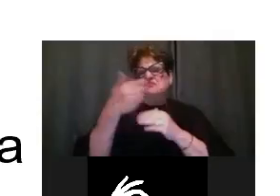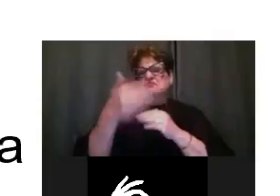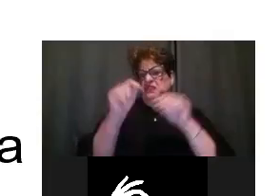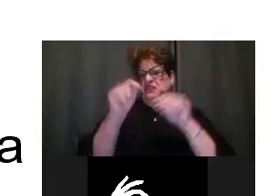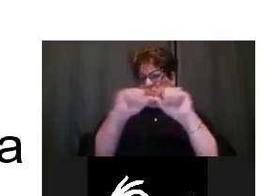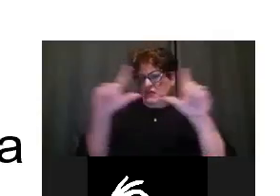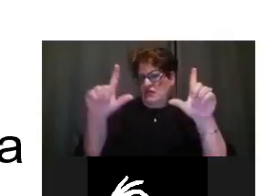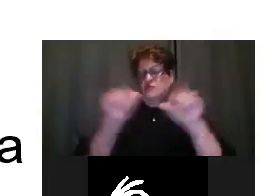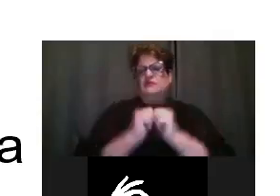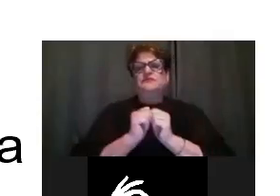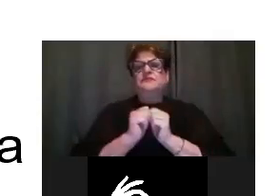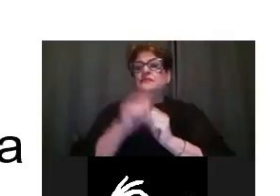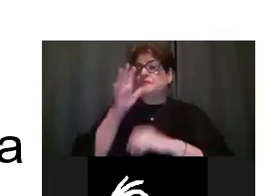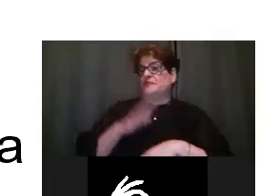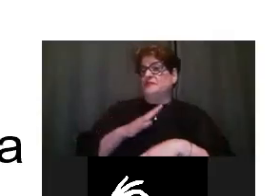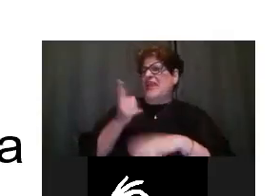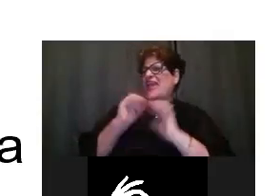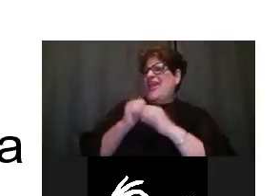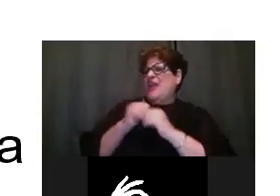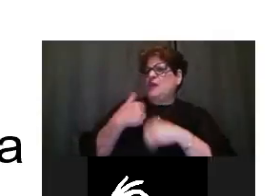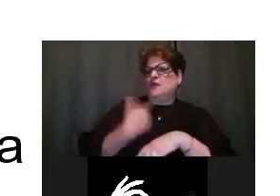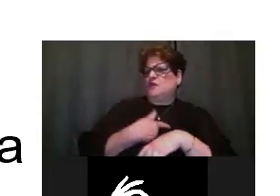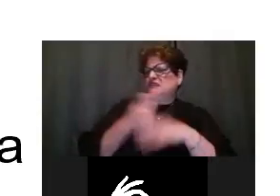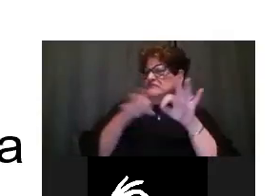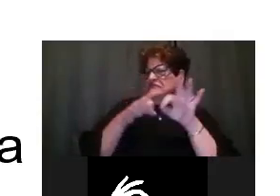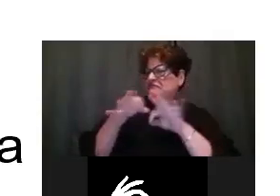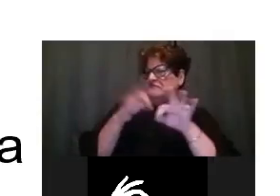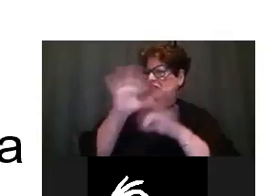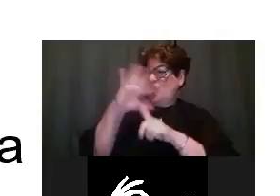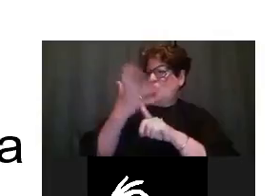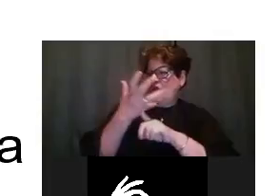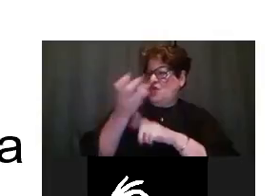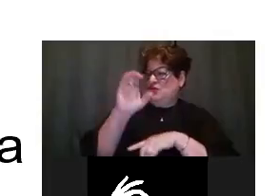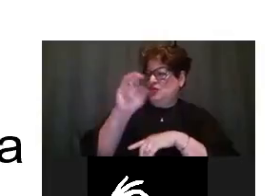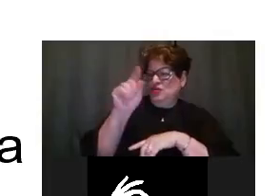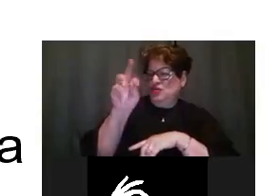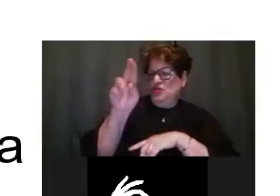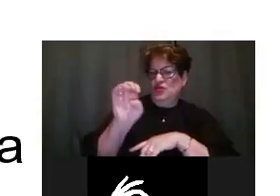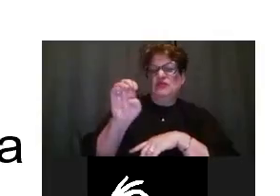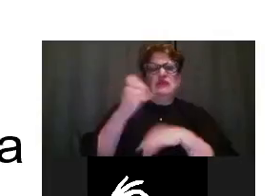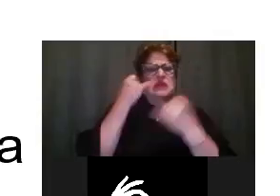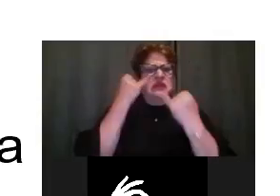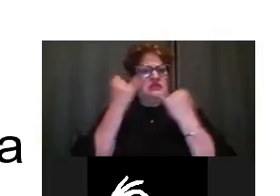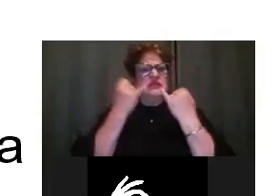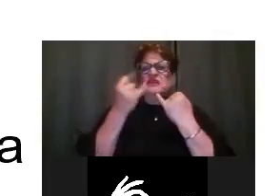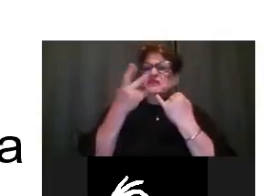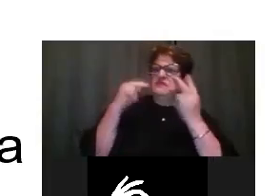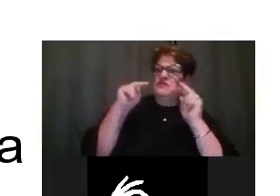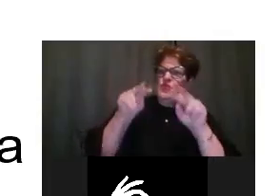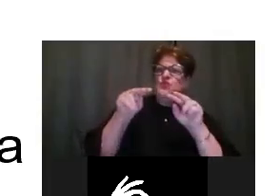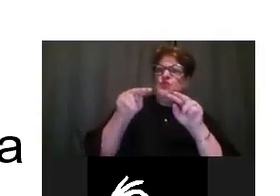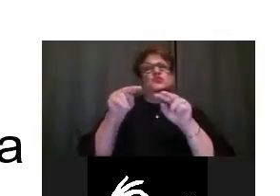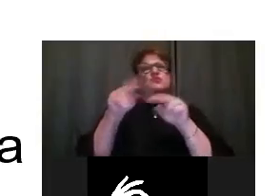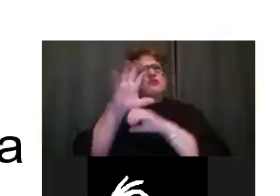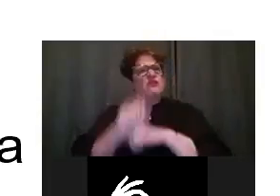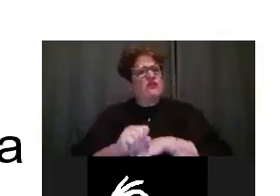So how do we define culture? Culture can be defined as ideas, views, customs, and social behaviors, a